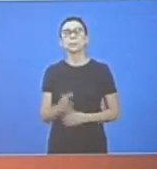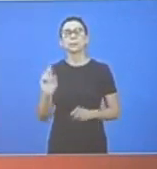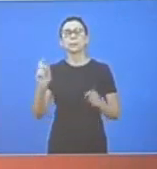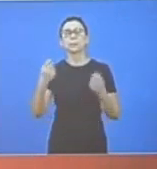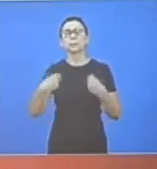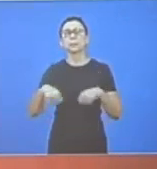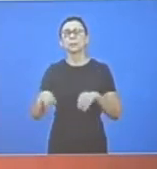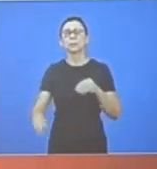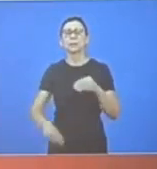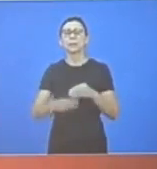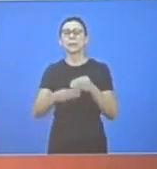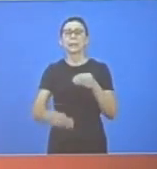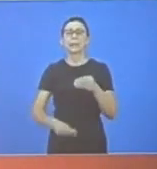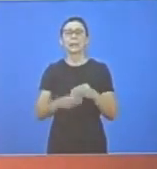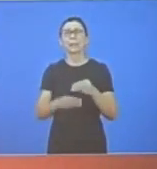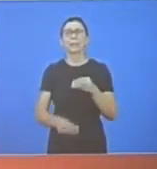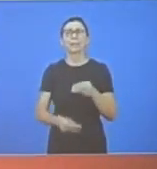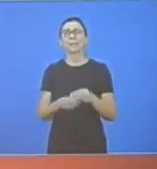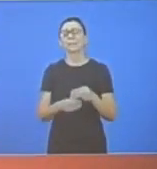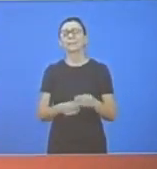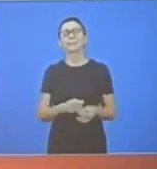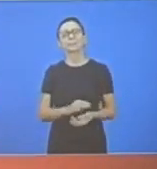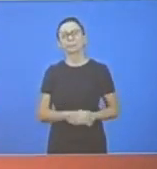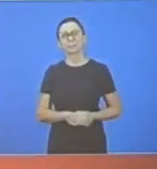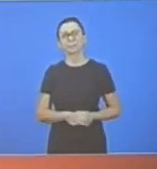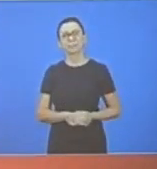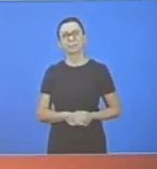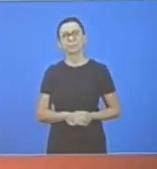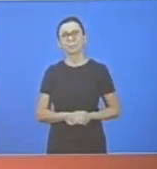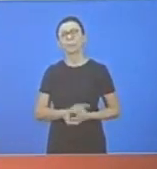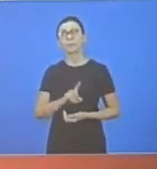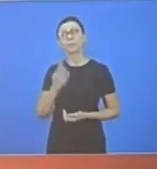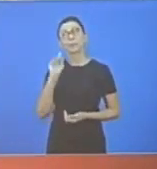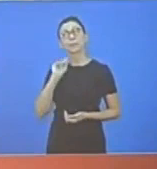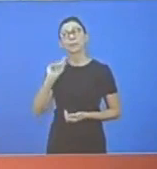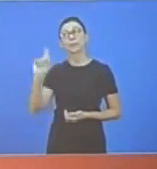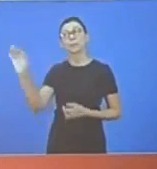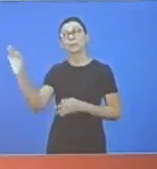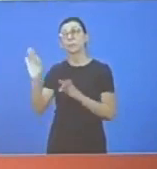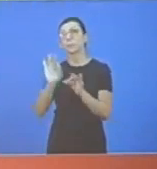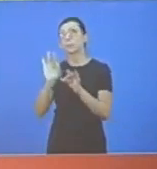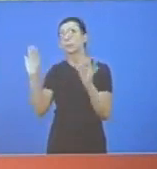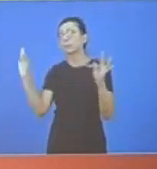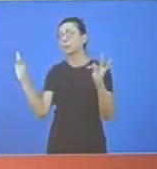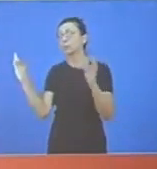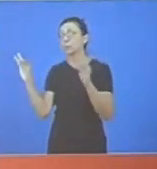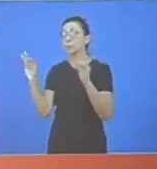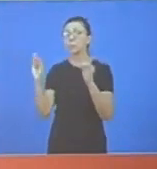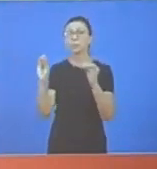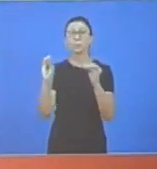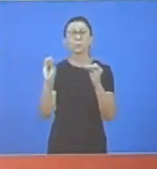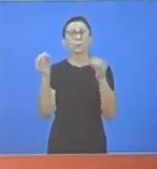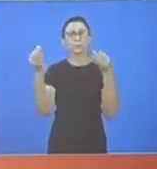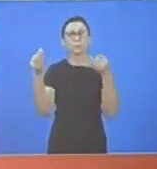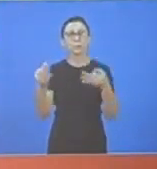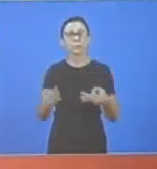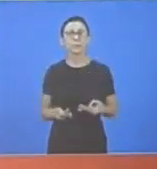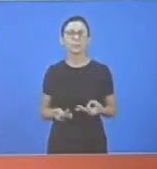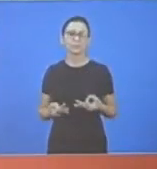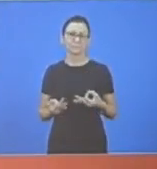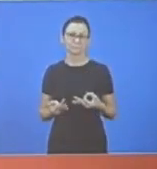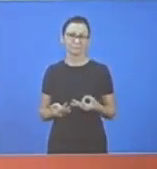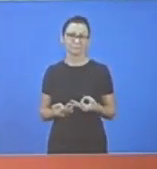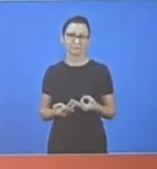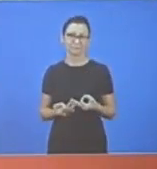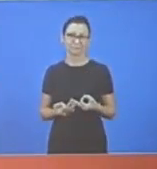You don't need to improvise. The eternity has prepared everything for the humankind. The project